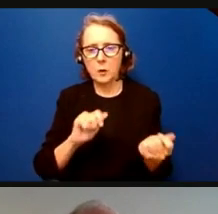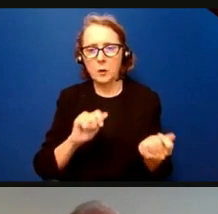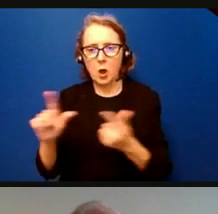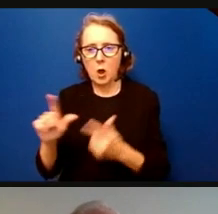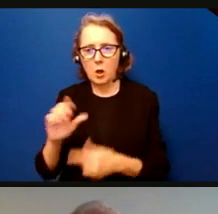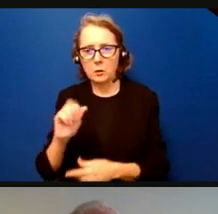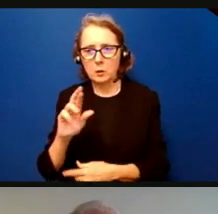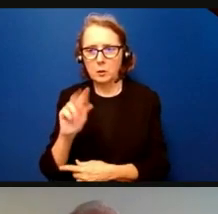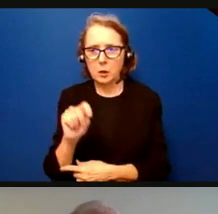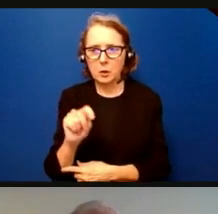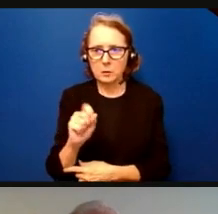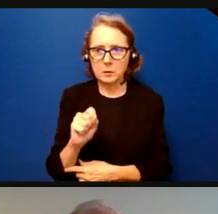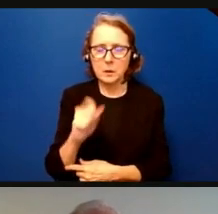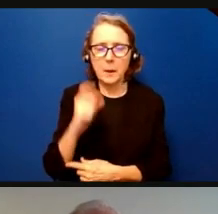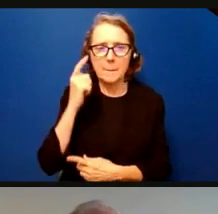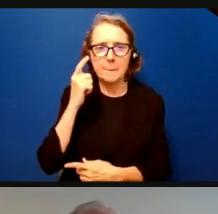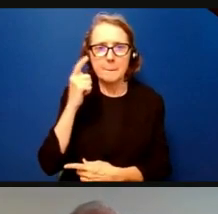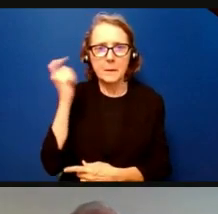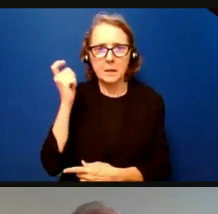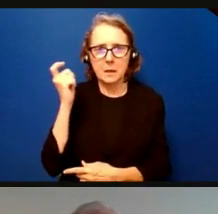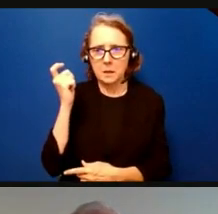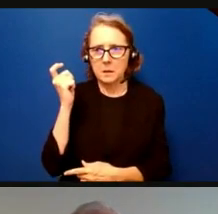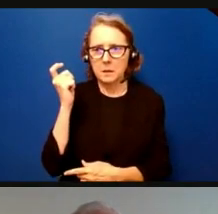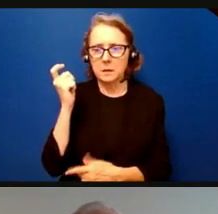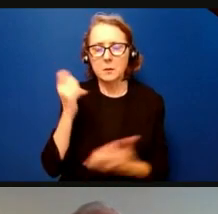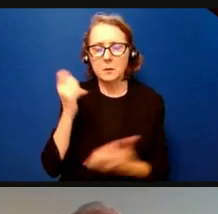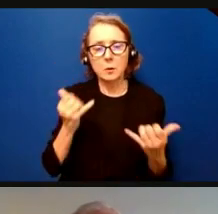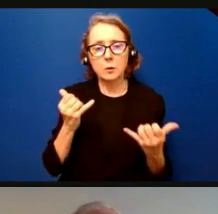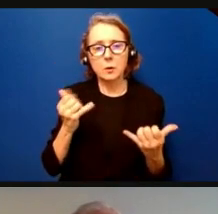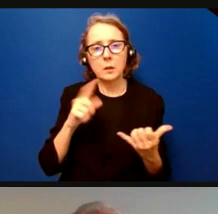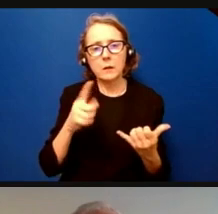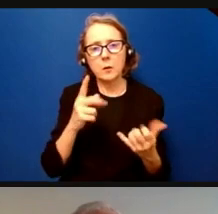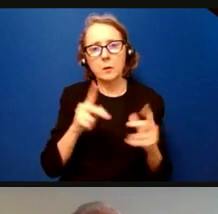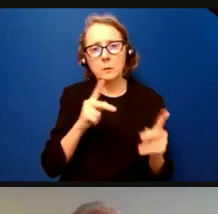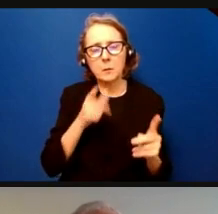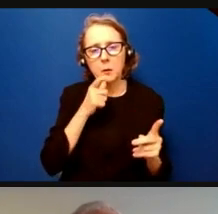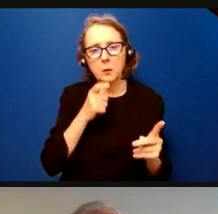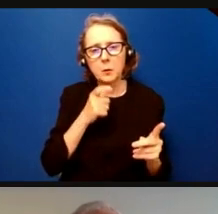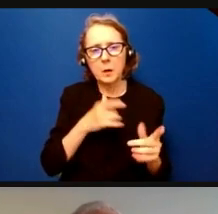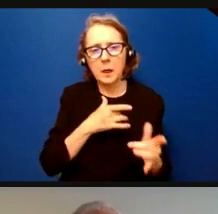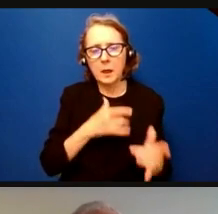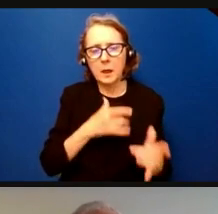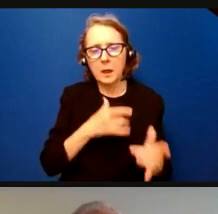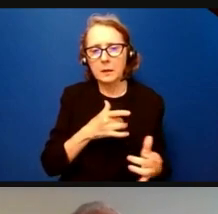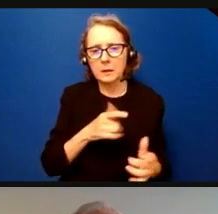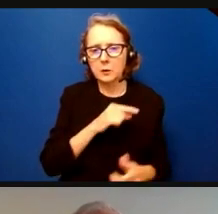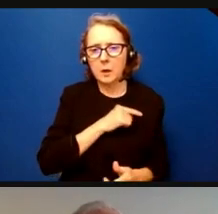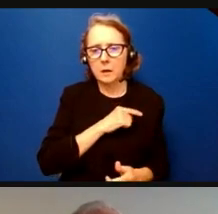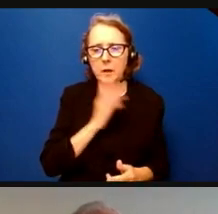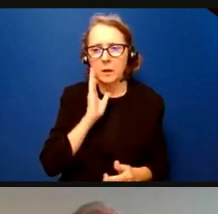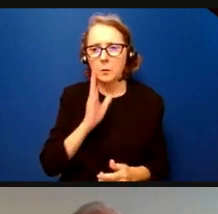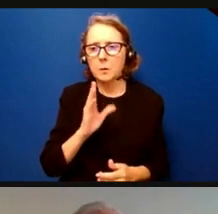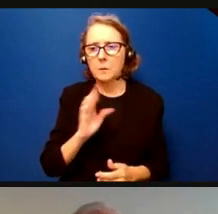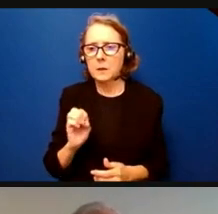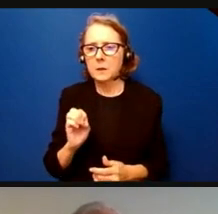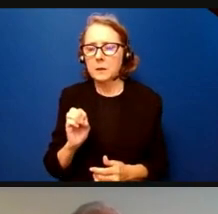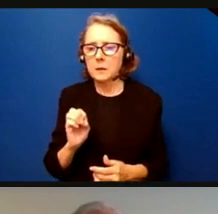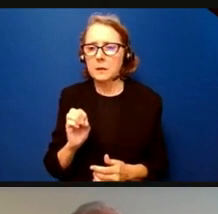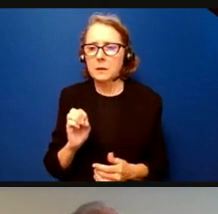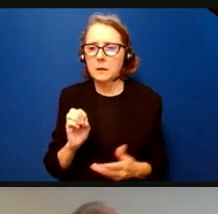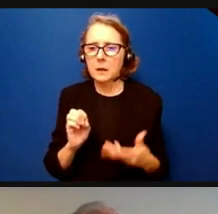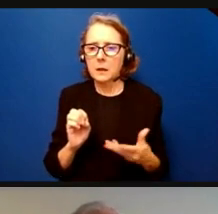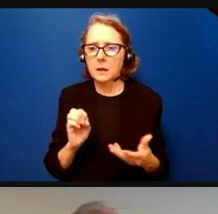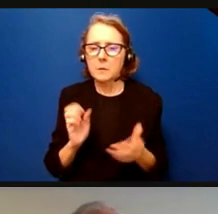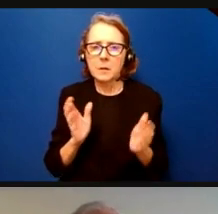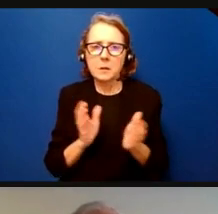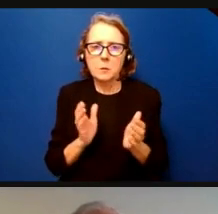carts, because currently the only people that are likely to qualify are going to be